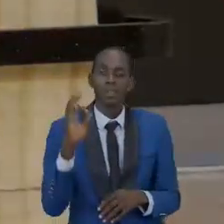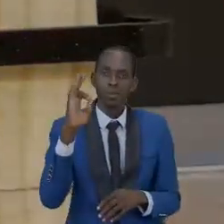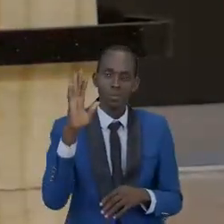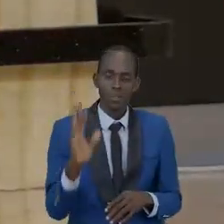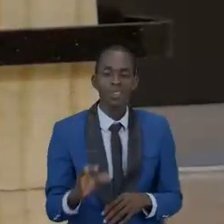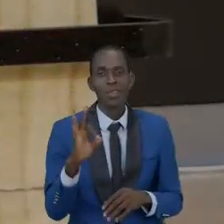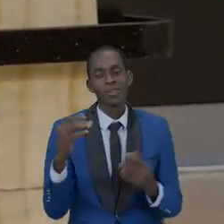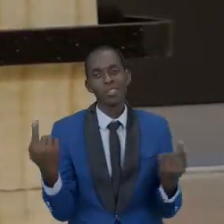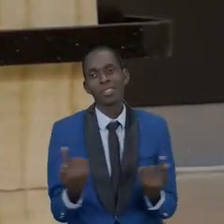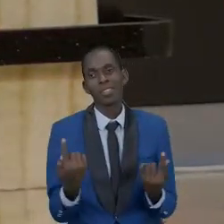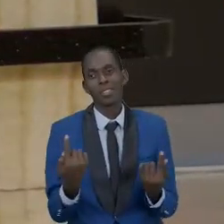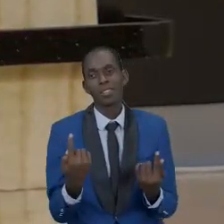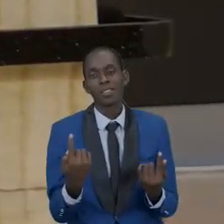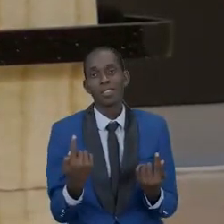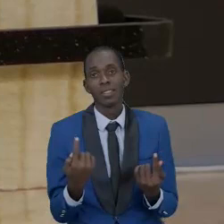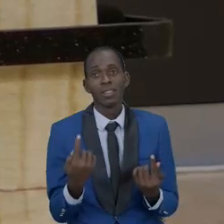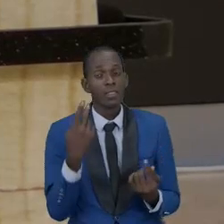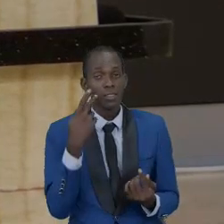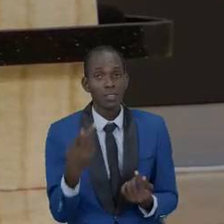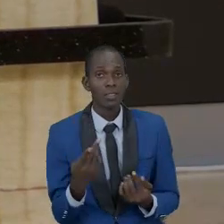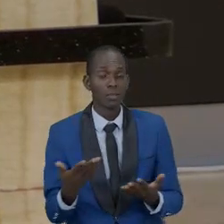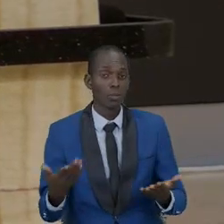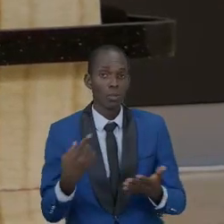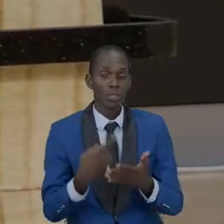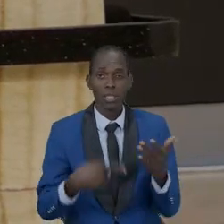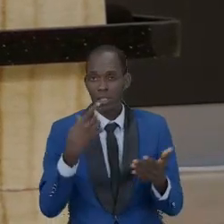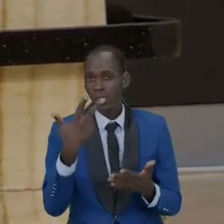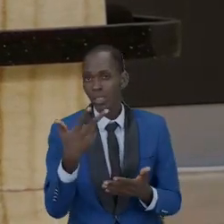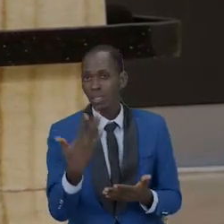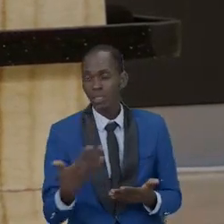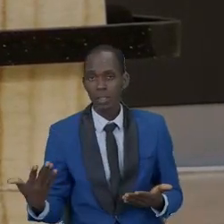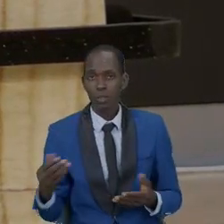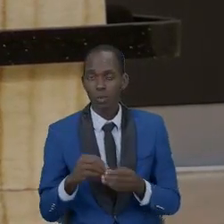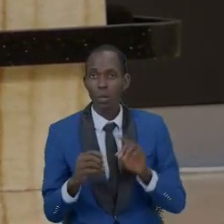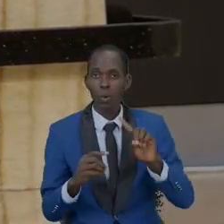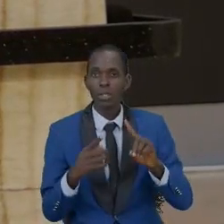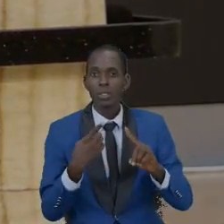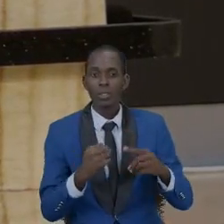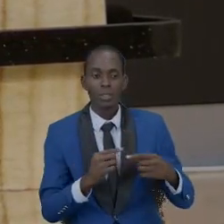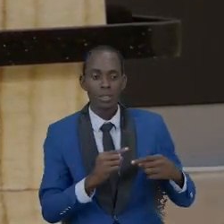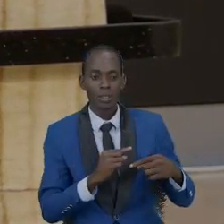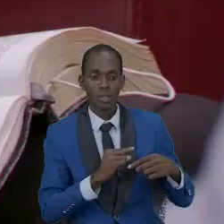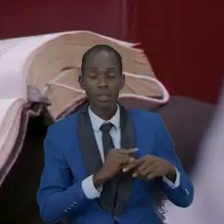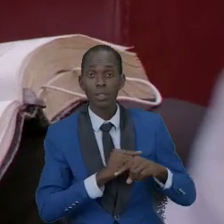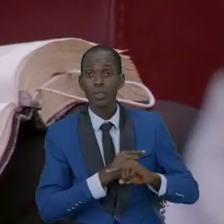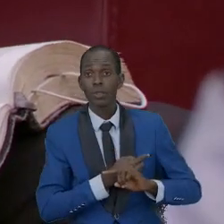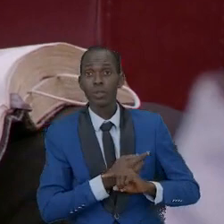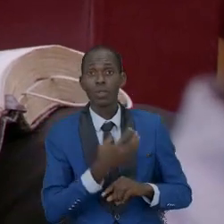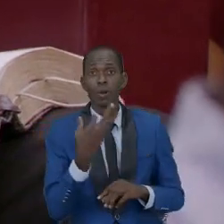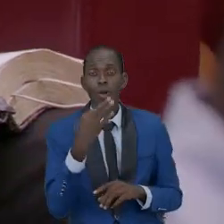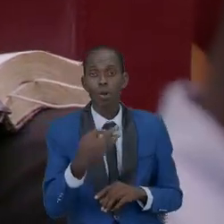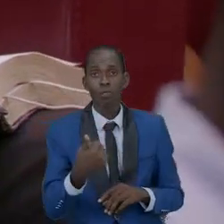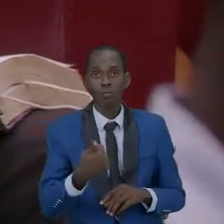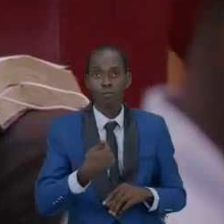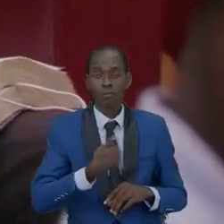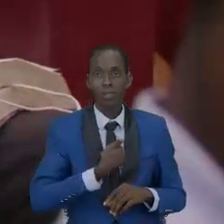God forbid. He's telling us three things here. Number one, the guilt of the self-righteous before God.